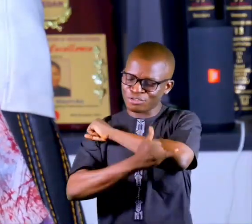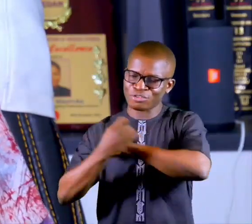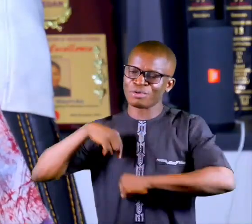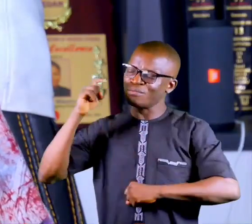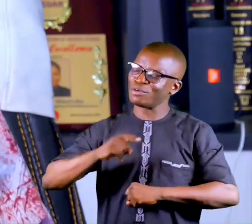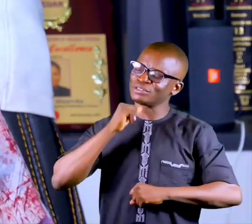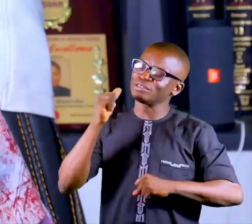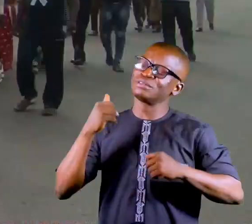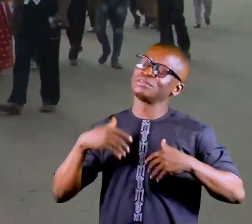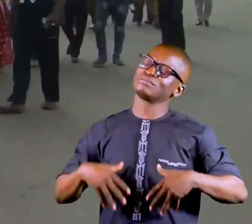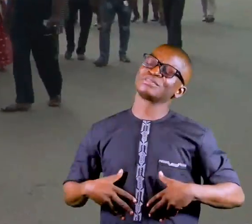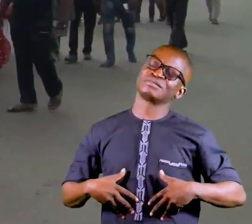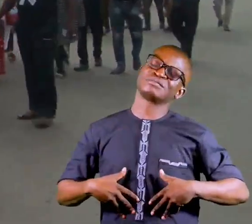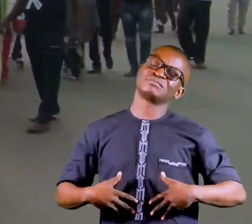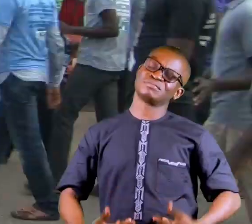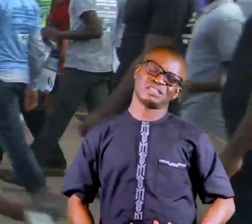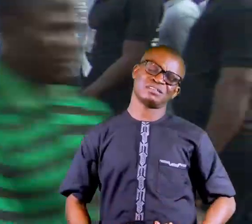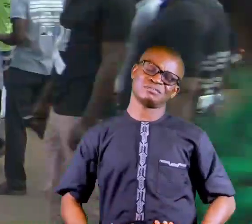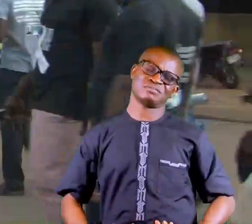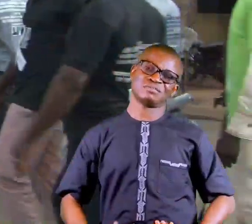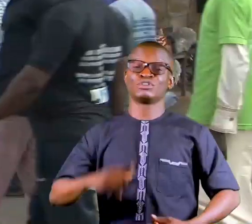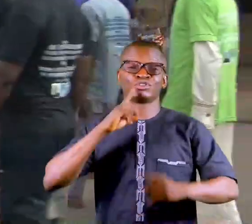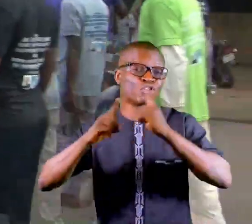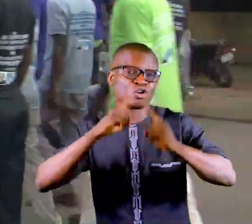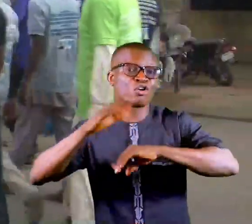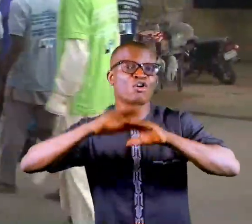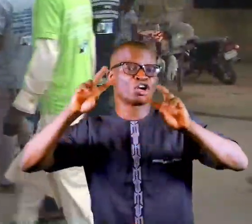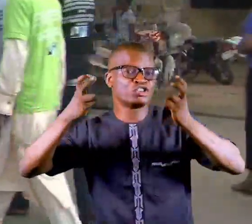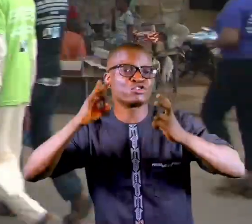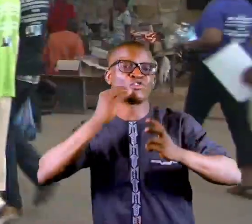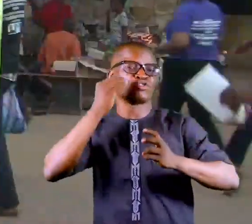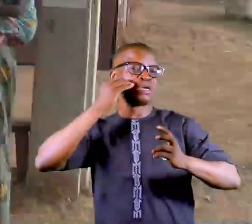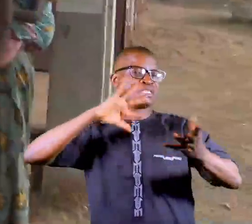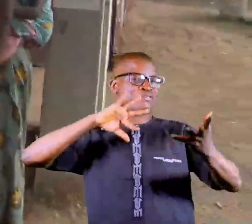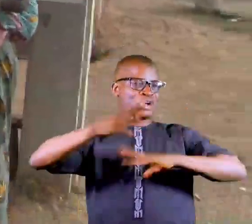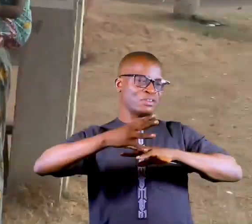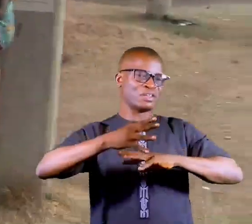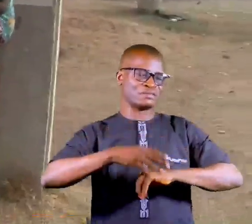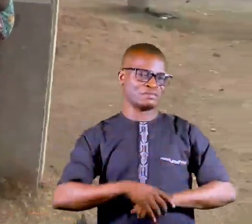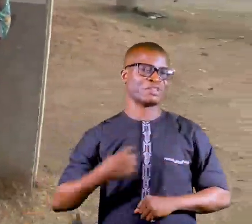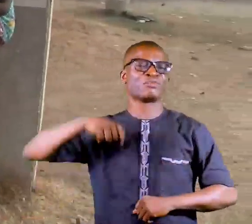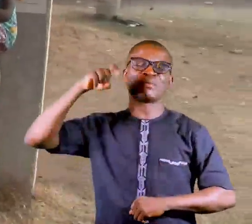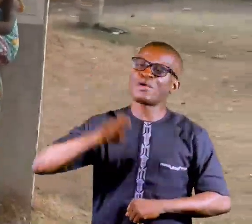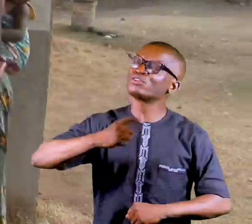must not get tired of talking about the issues of domestic violence. We need